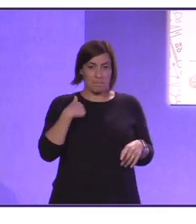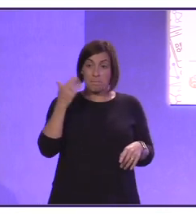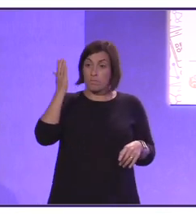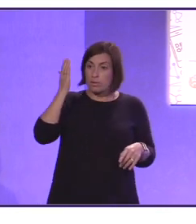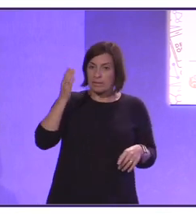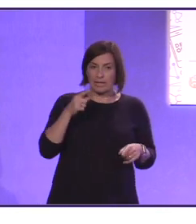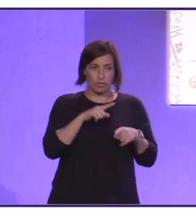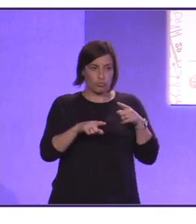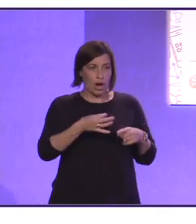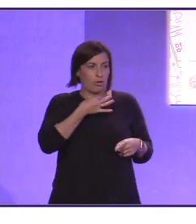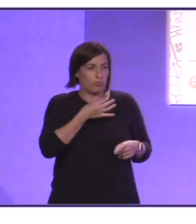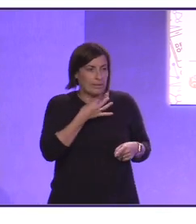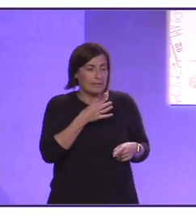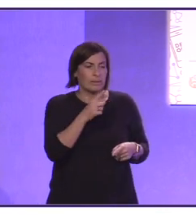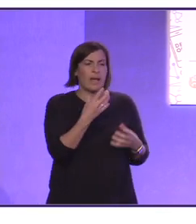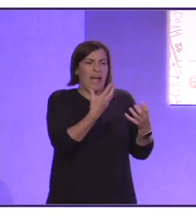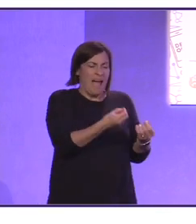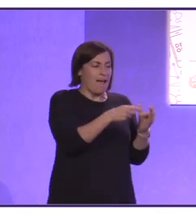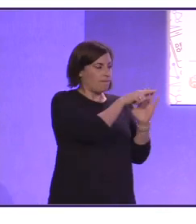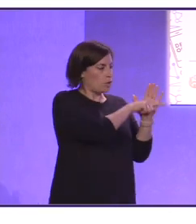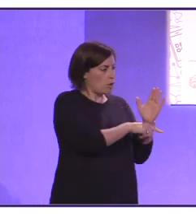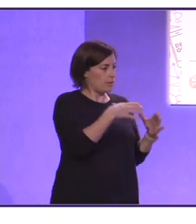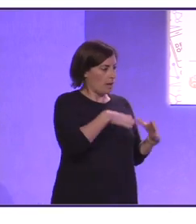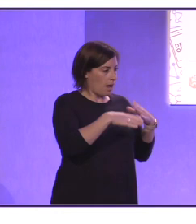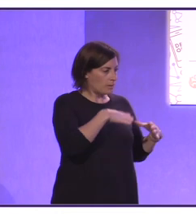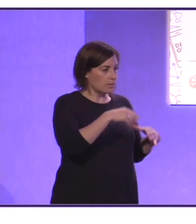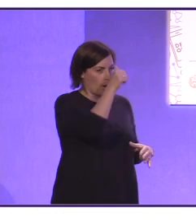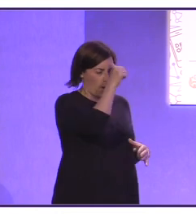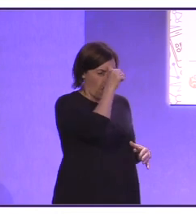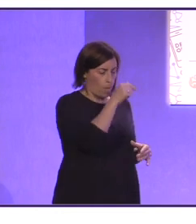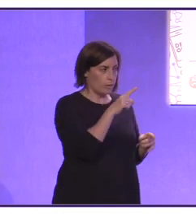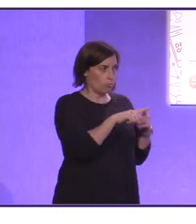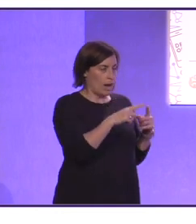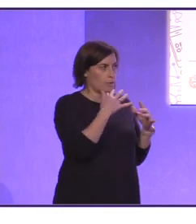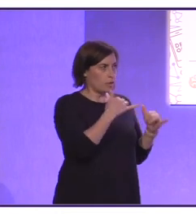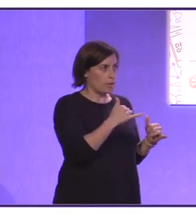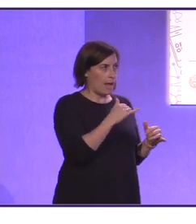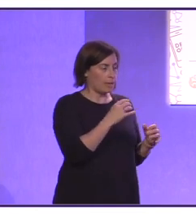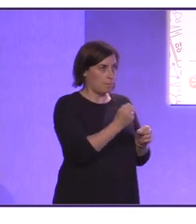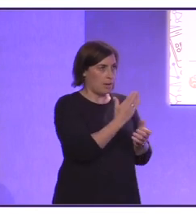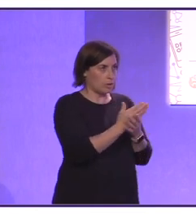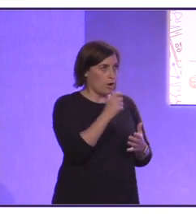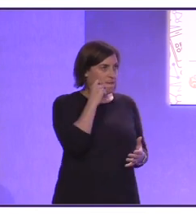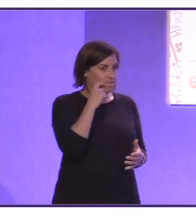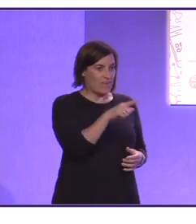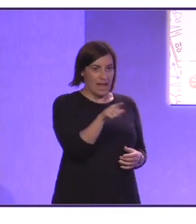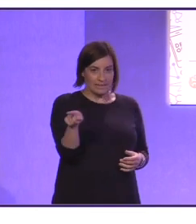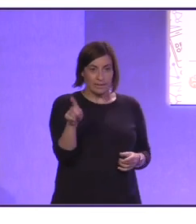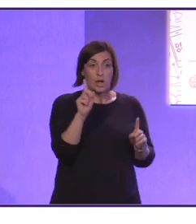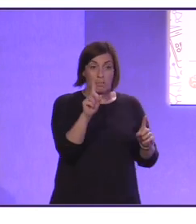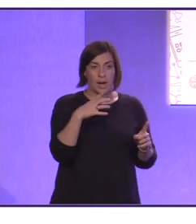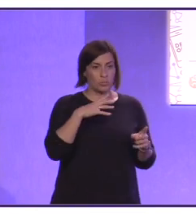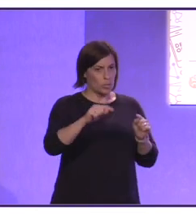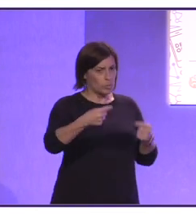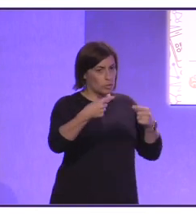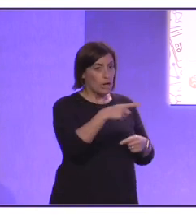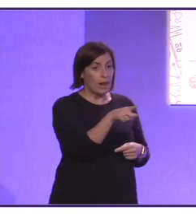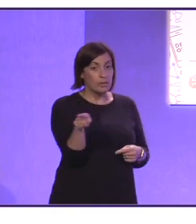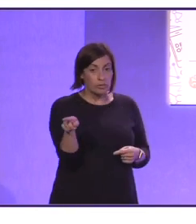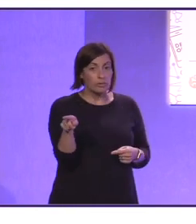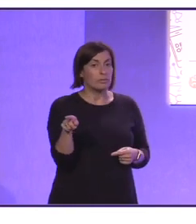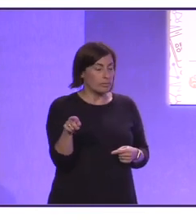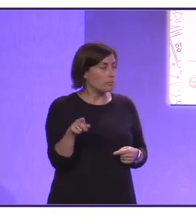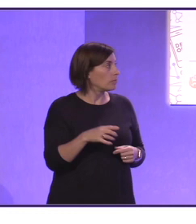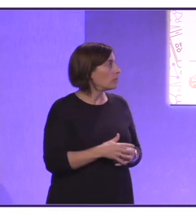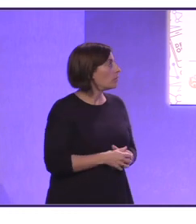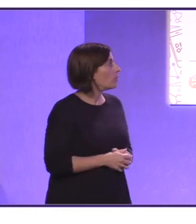do it entirely within the code of conduct. So I've checked very carefully to try to make sure that no one is offended. However, I do want to challenge you too. And this